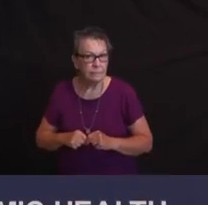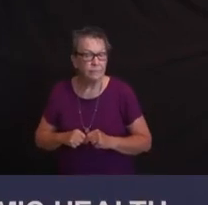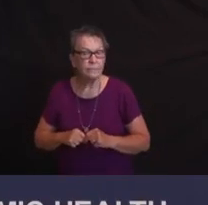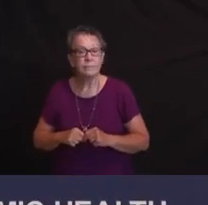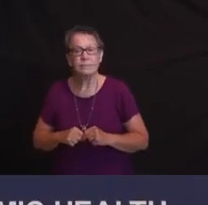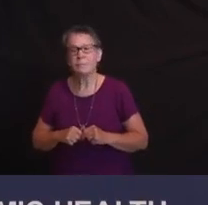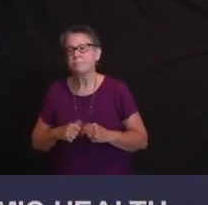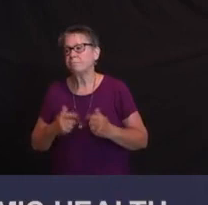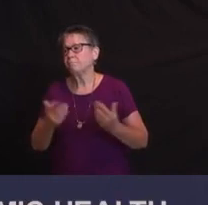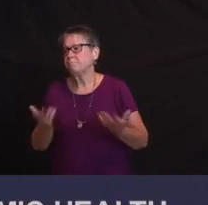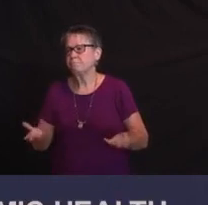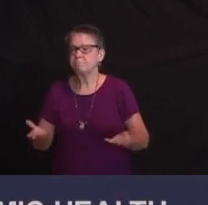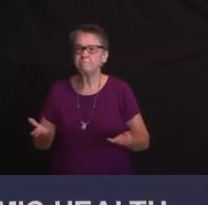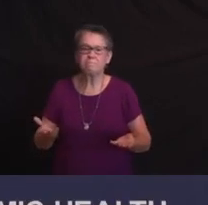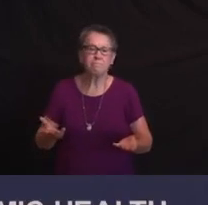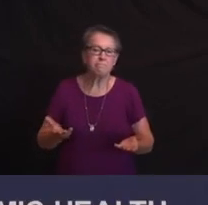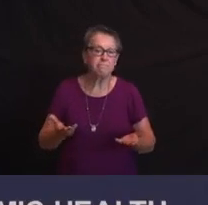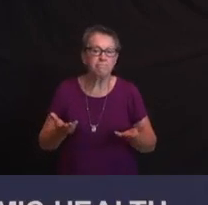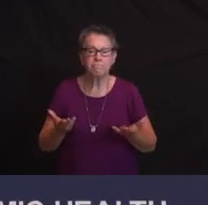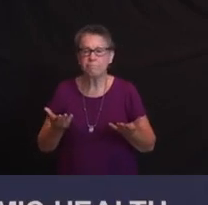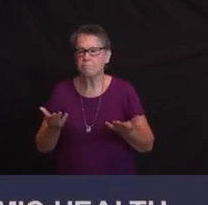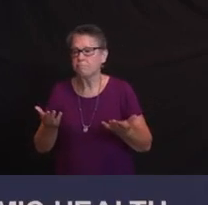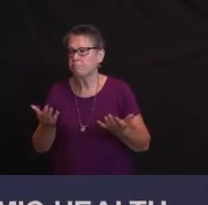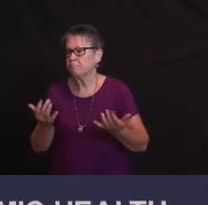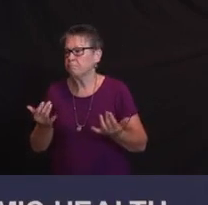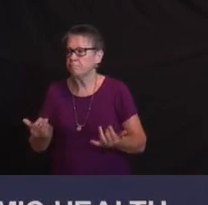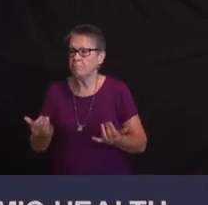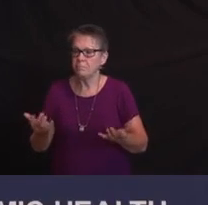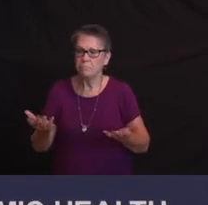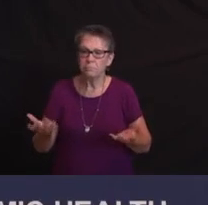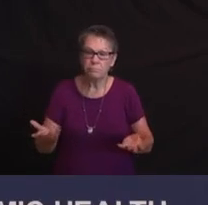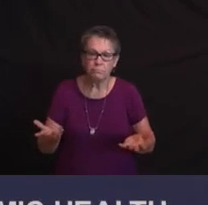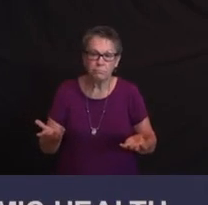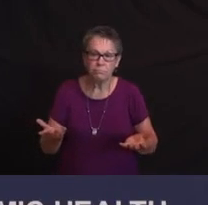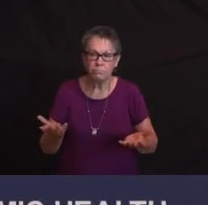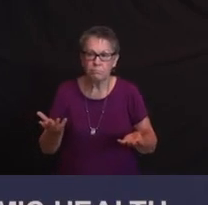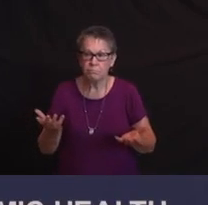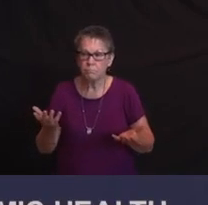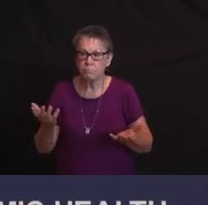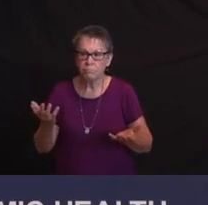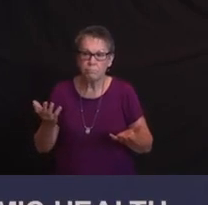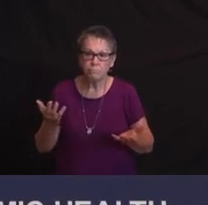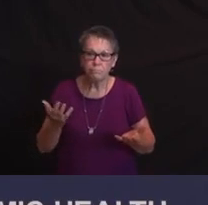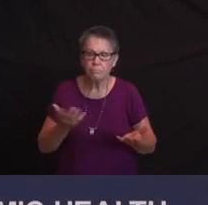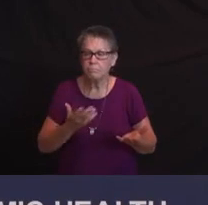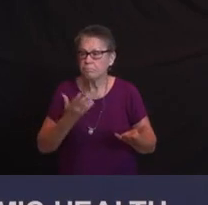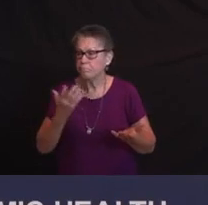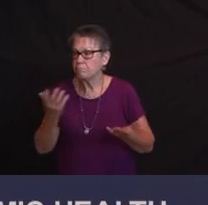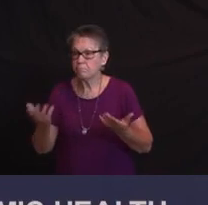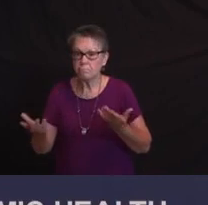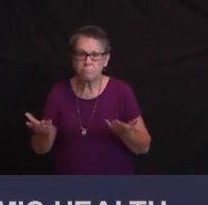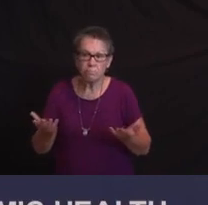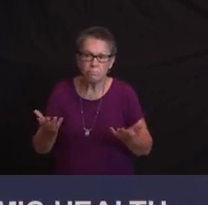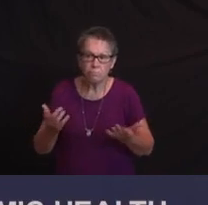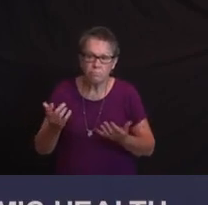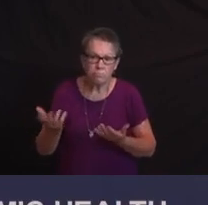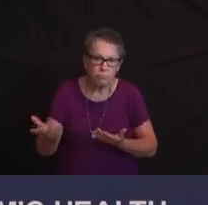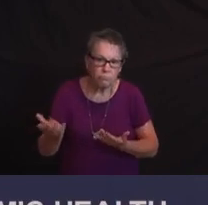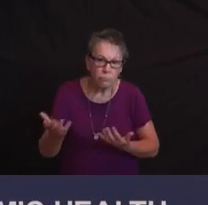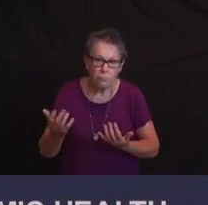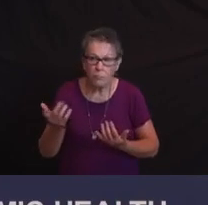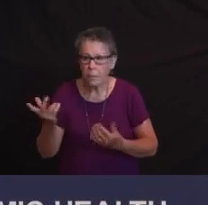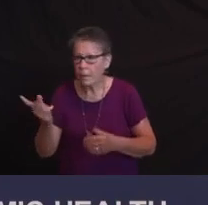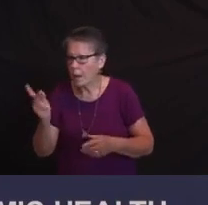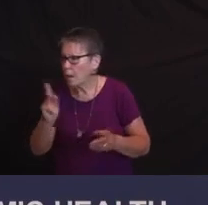but they're making people sick, and in some cases they're killing people. And other people